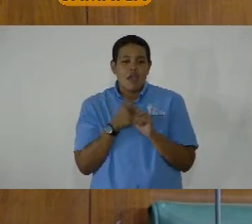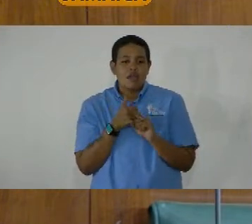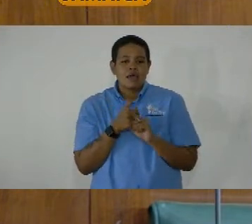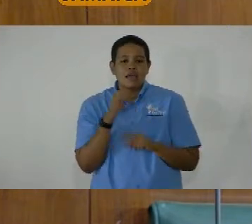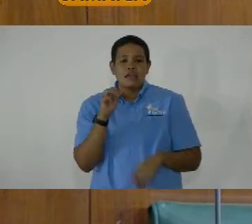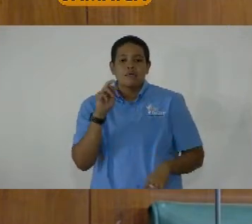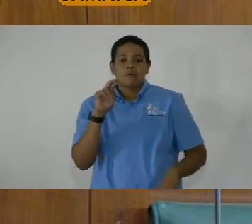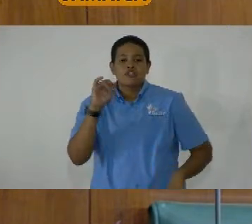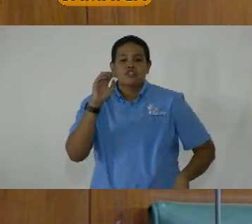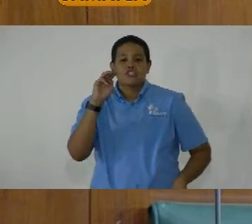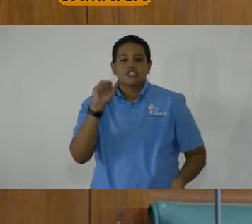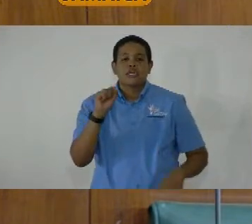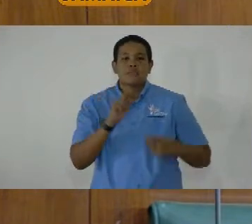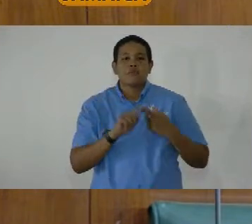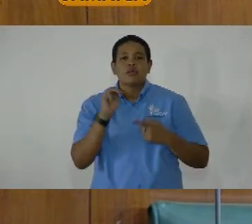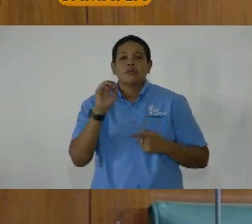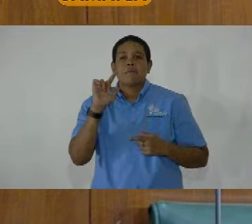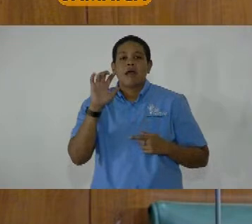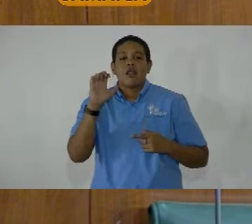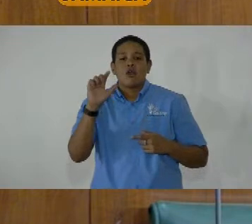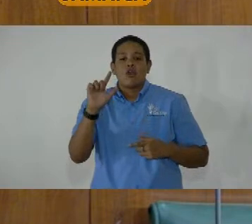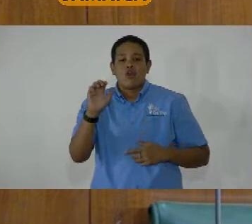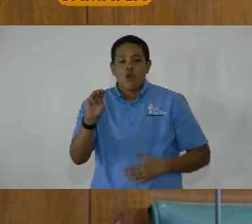Mr. James and Mr. Malcolm.